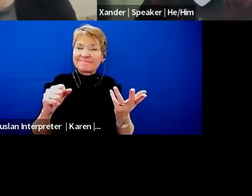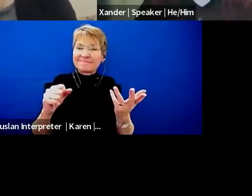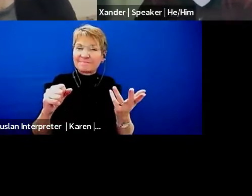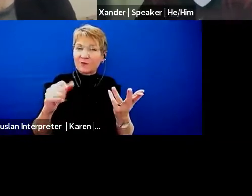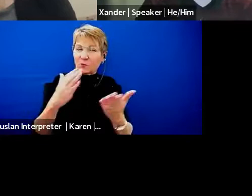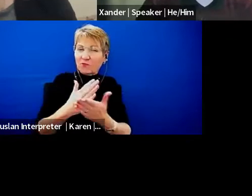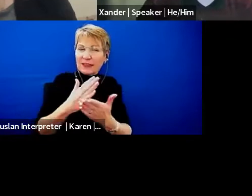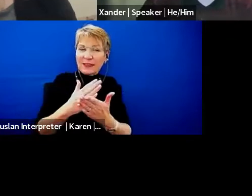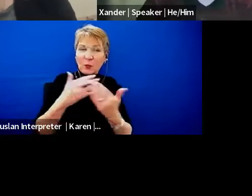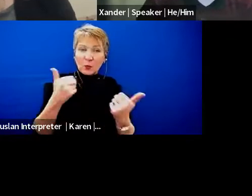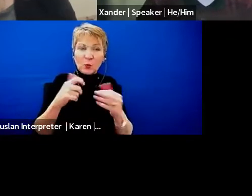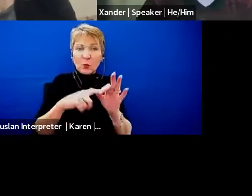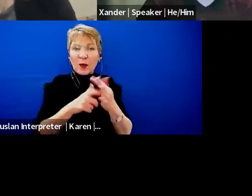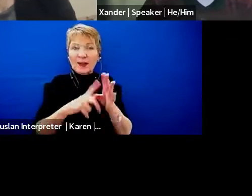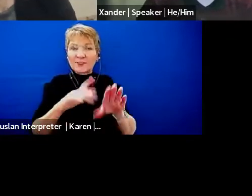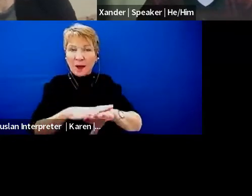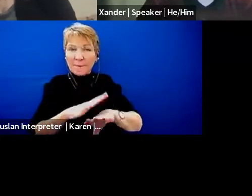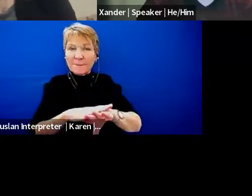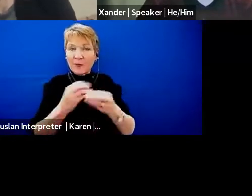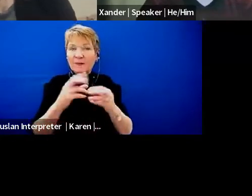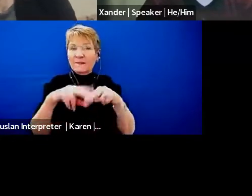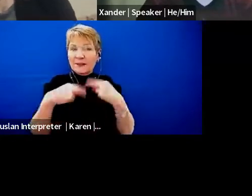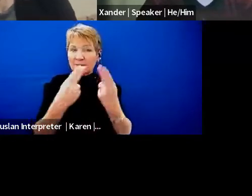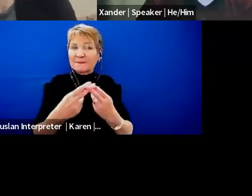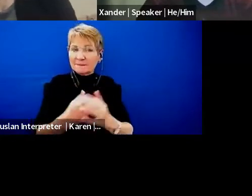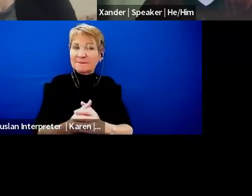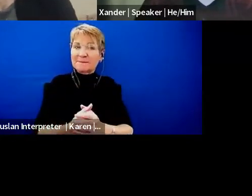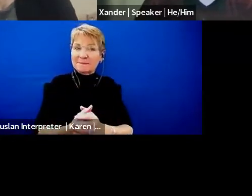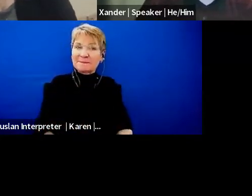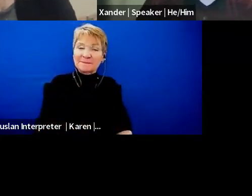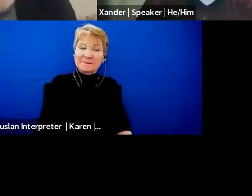really good quality times with my family.